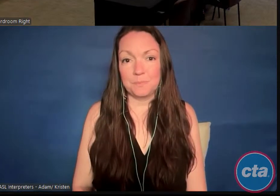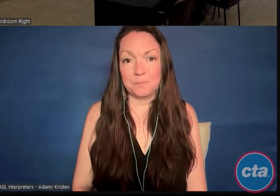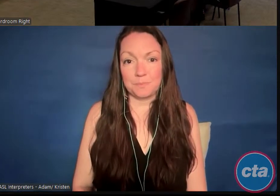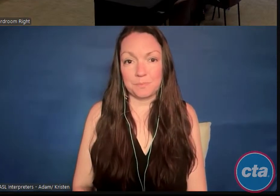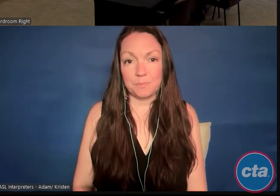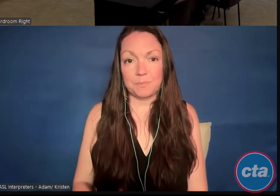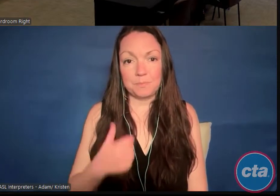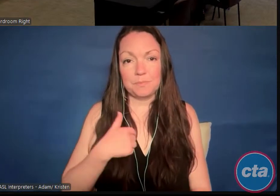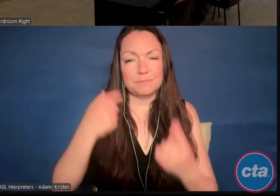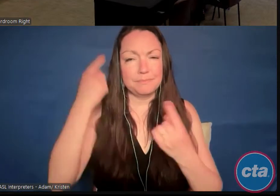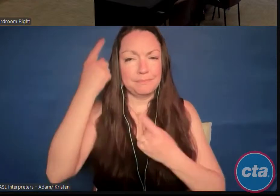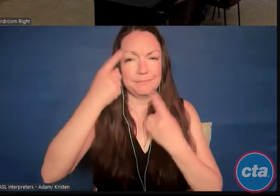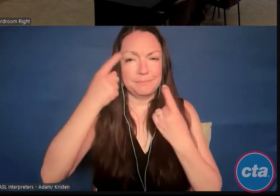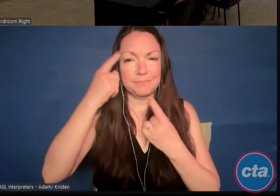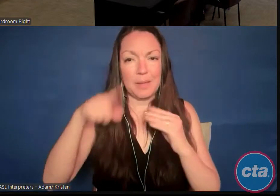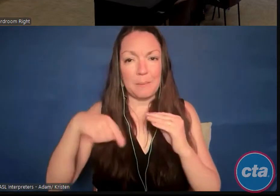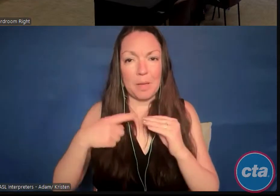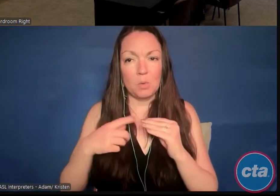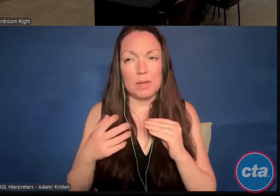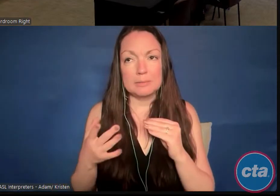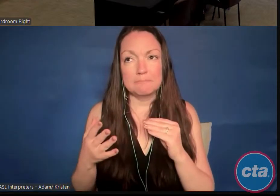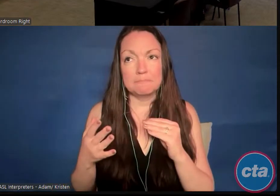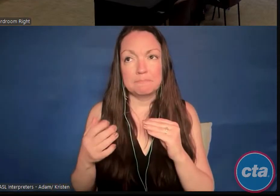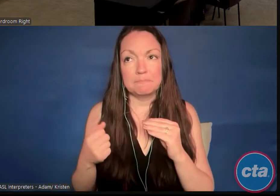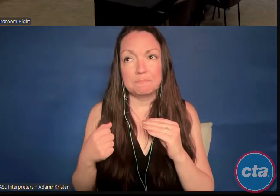I was wondering about,